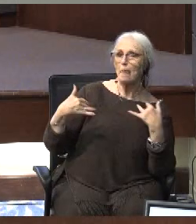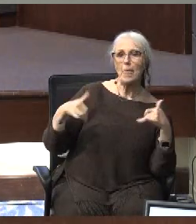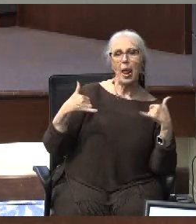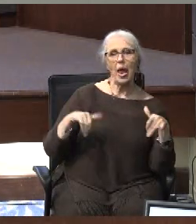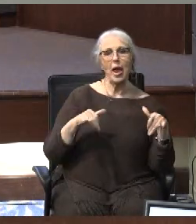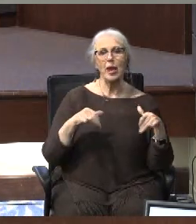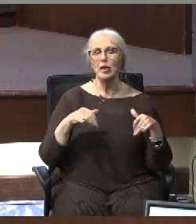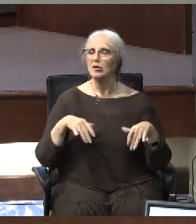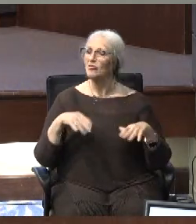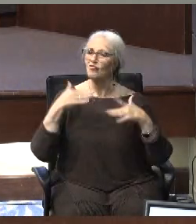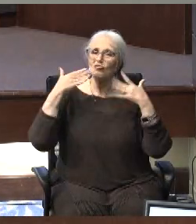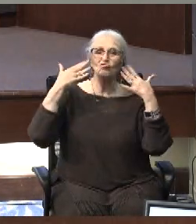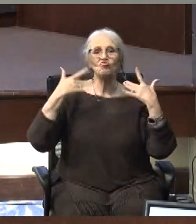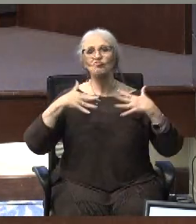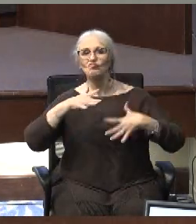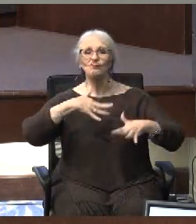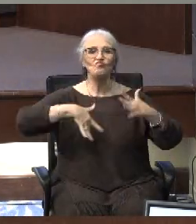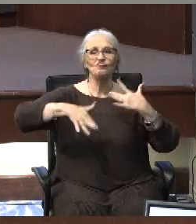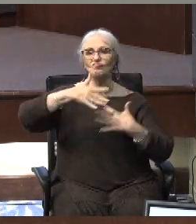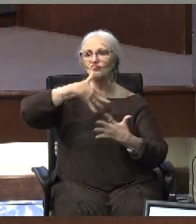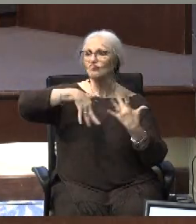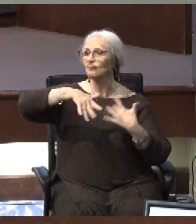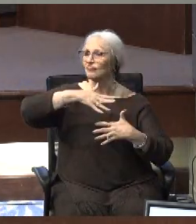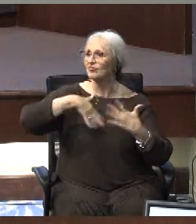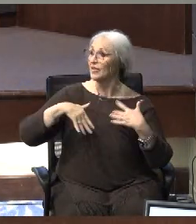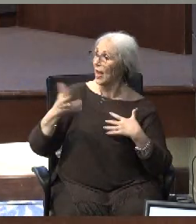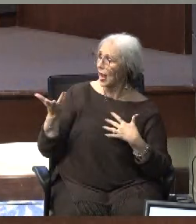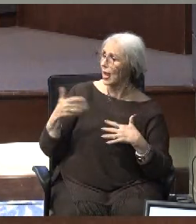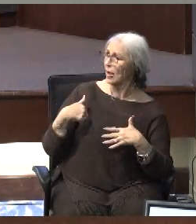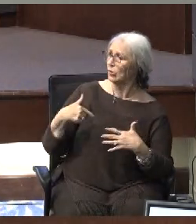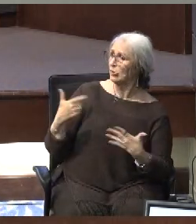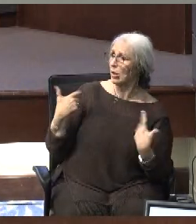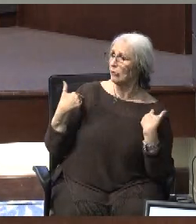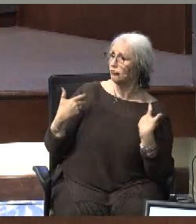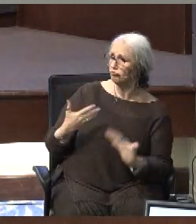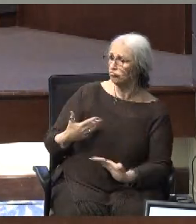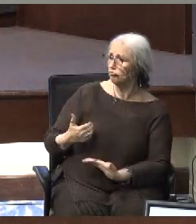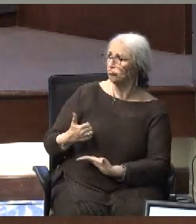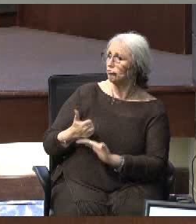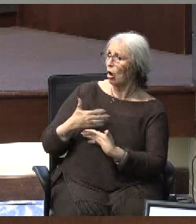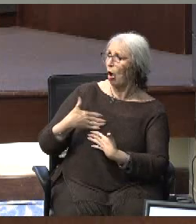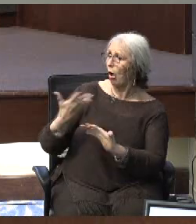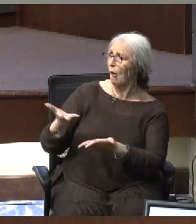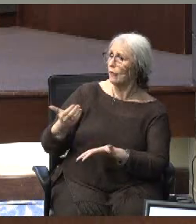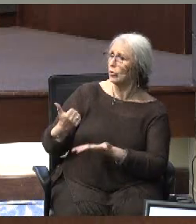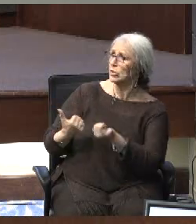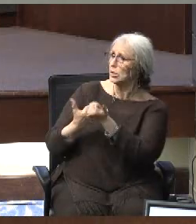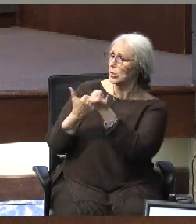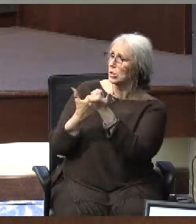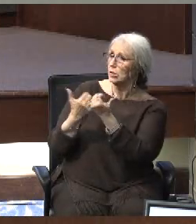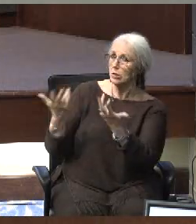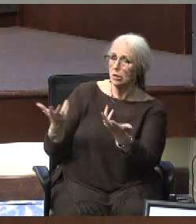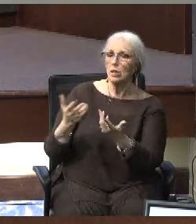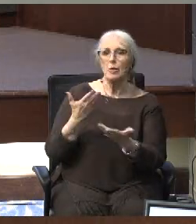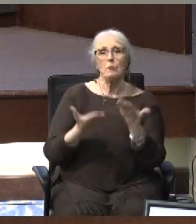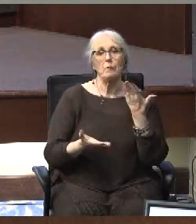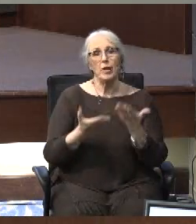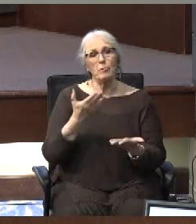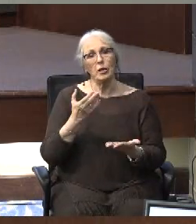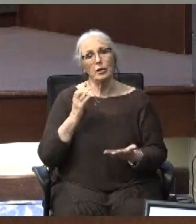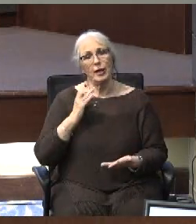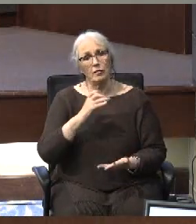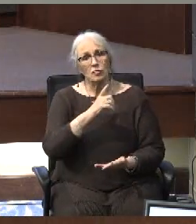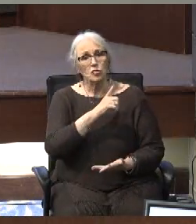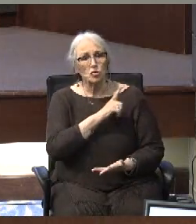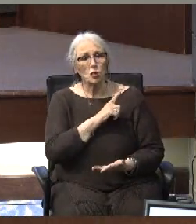somebody that just wants to help me. Mm-hmm. So, Rainisha, I just want to affirm that, and maybe that's to Councilmember Rodriguez's approach of